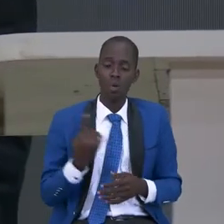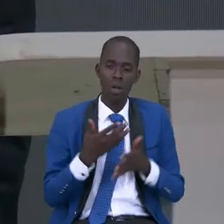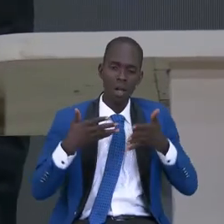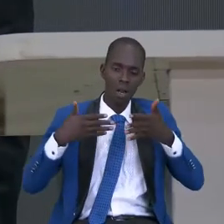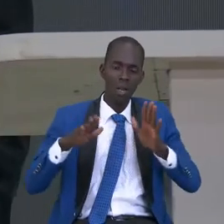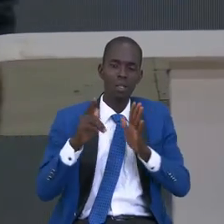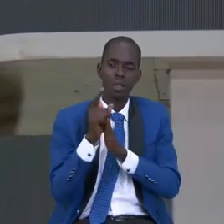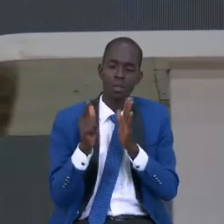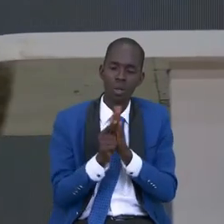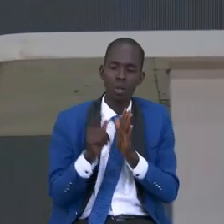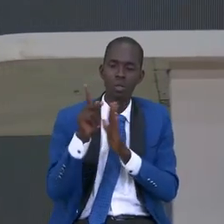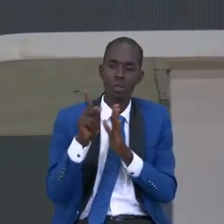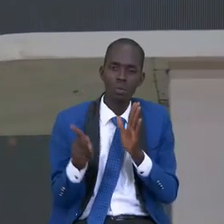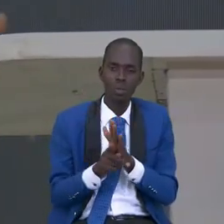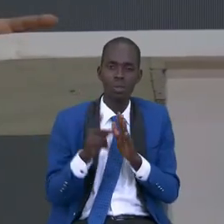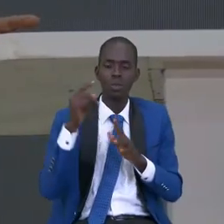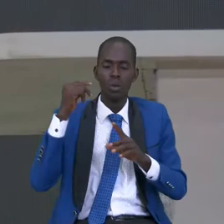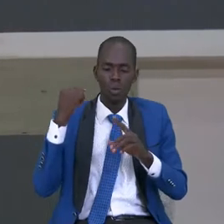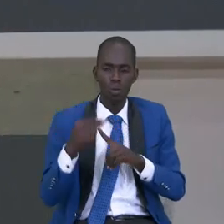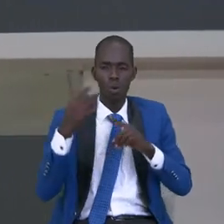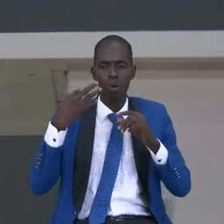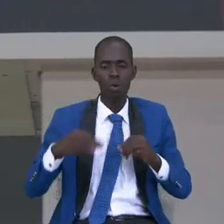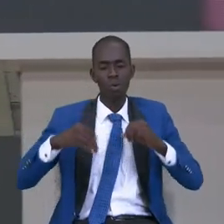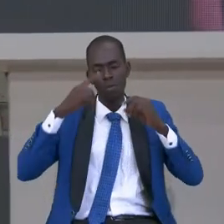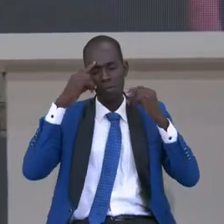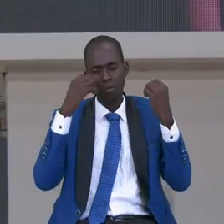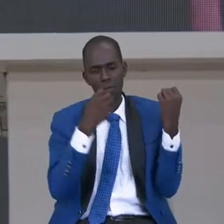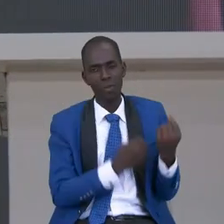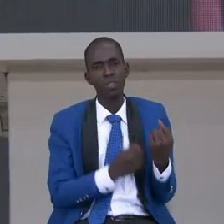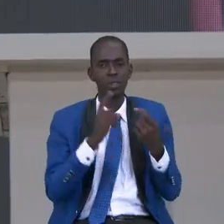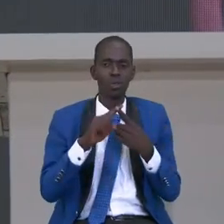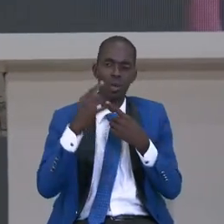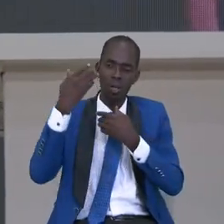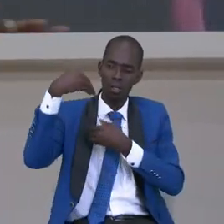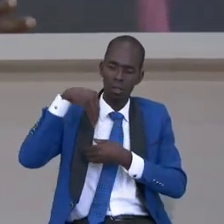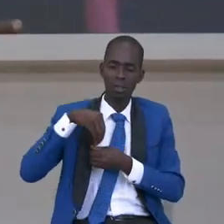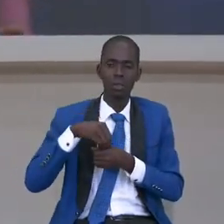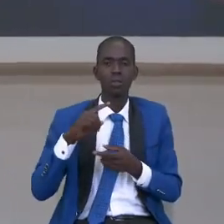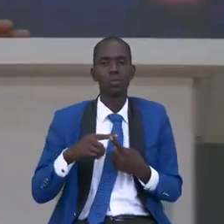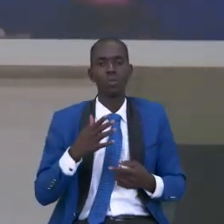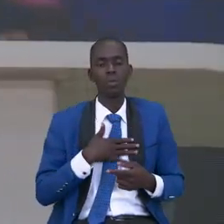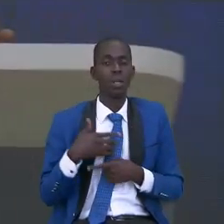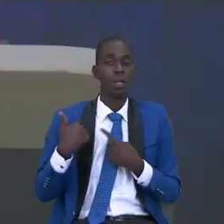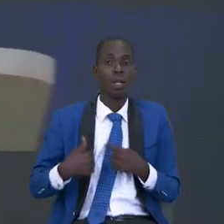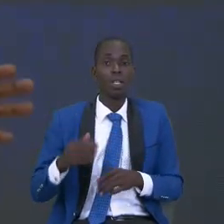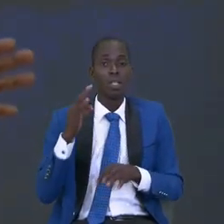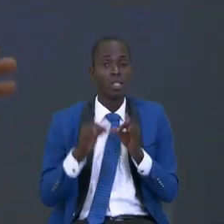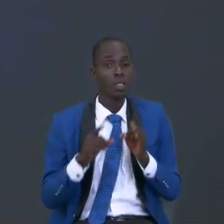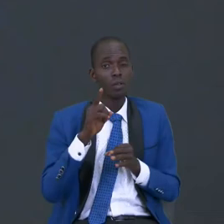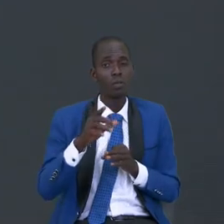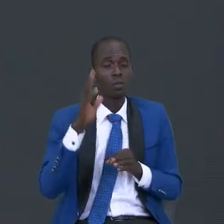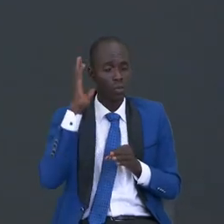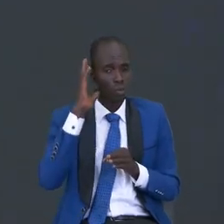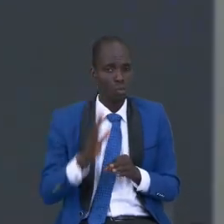the power of faith, and the statement of faith to enter into me. If you will stand on